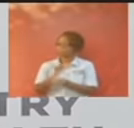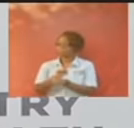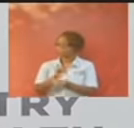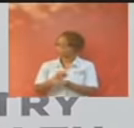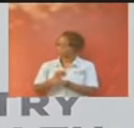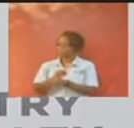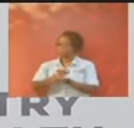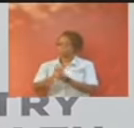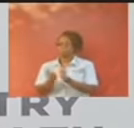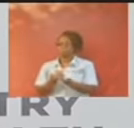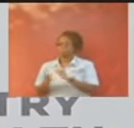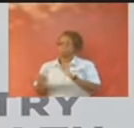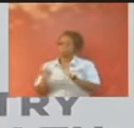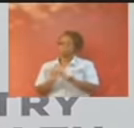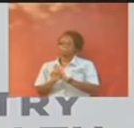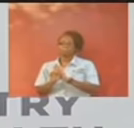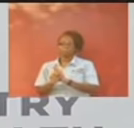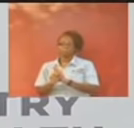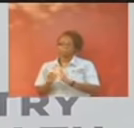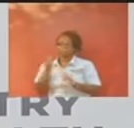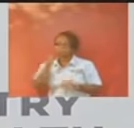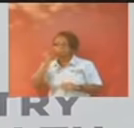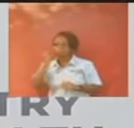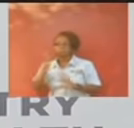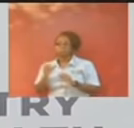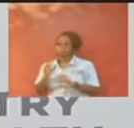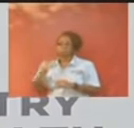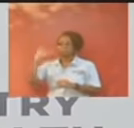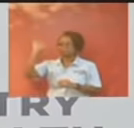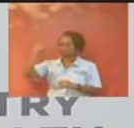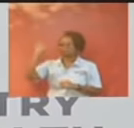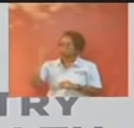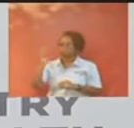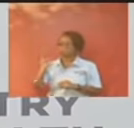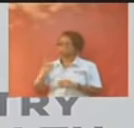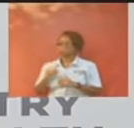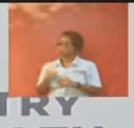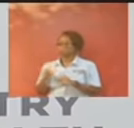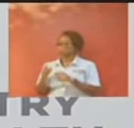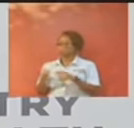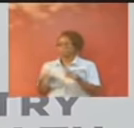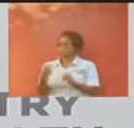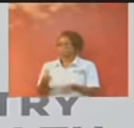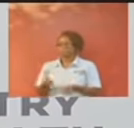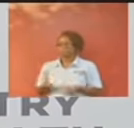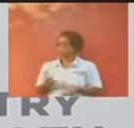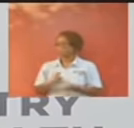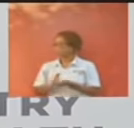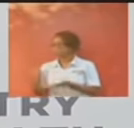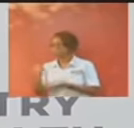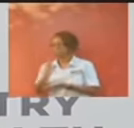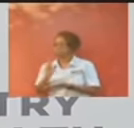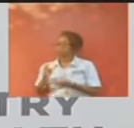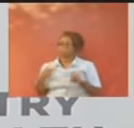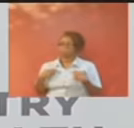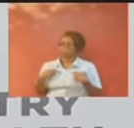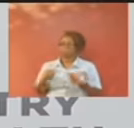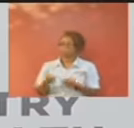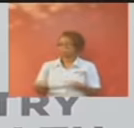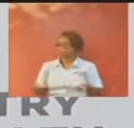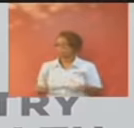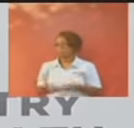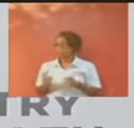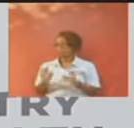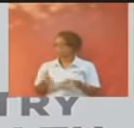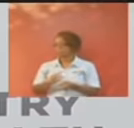Home of Football that can be really switched across or converted to step-down facilities for positive patients who are either